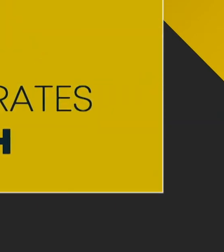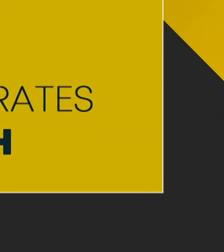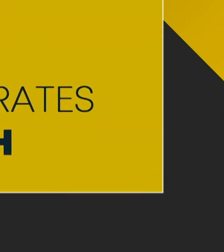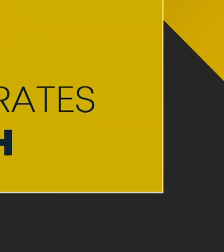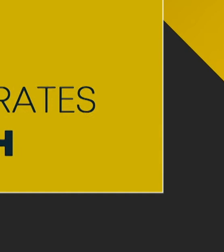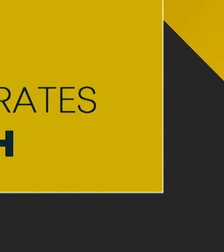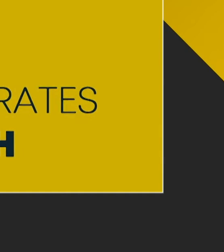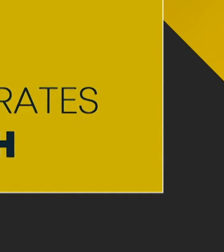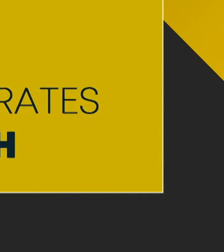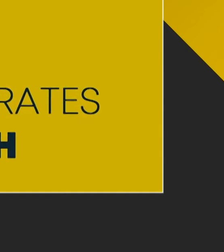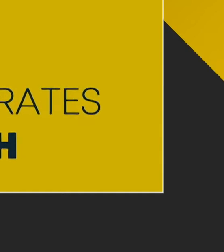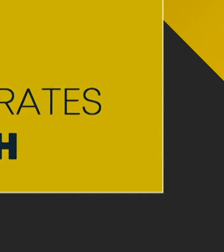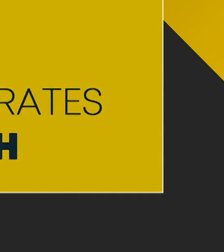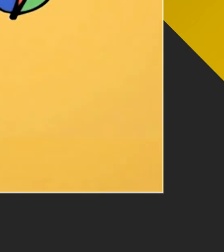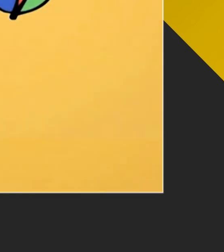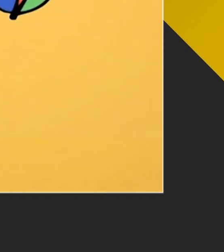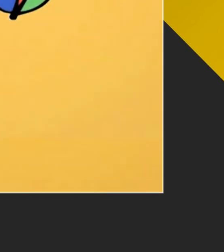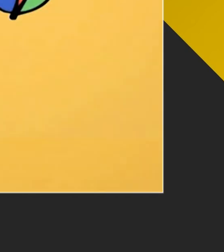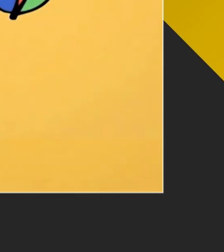Thetha celebrates Mandela Month.